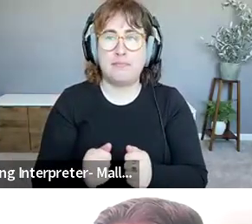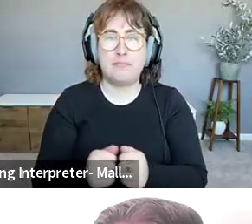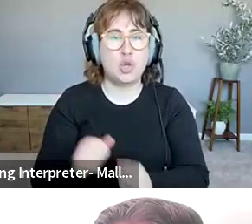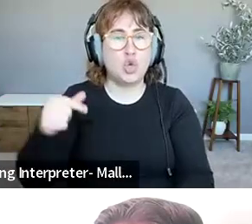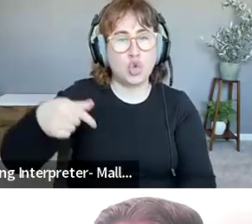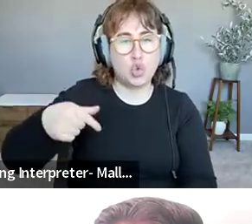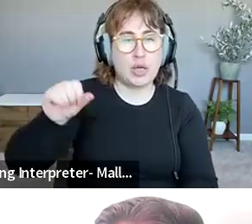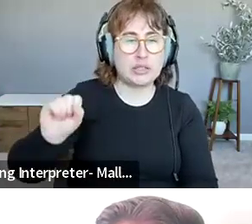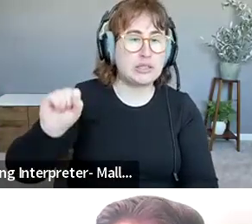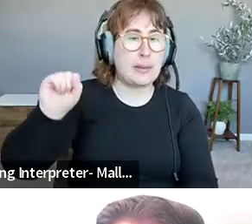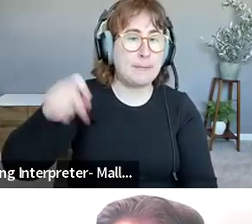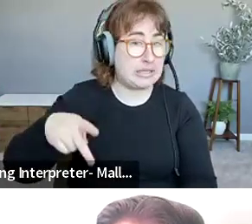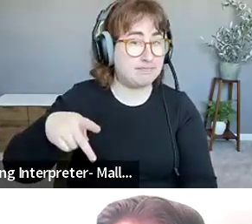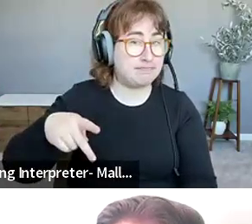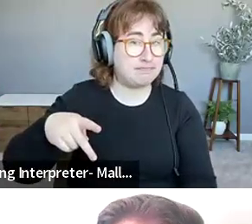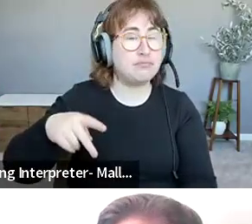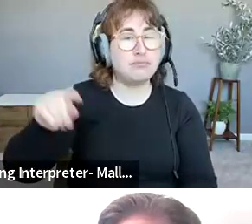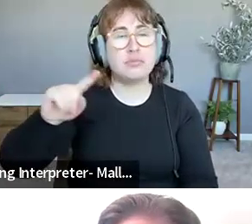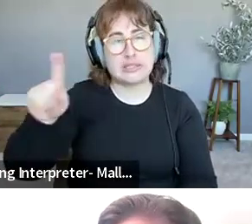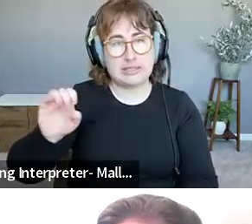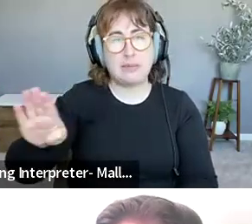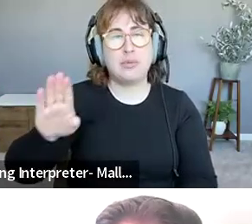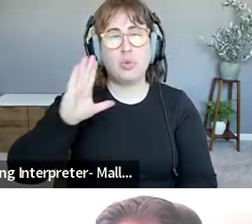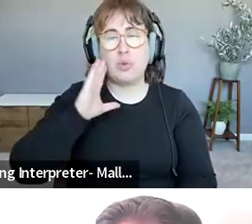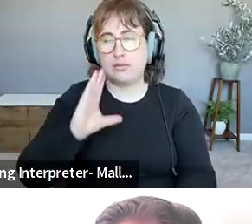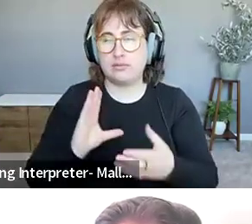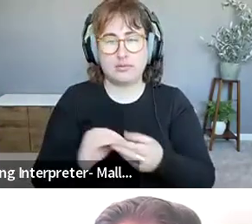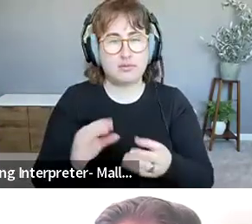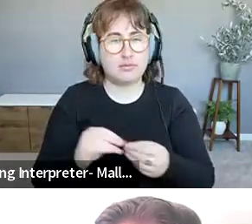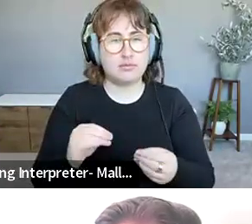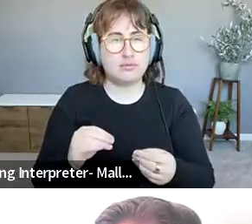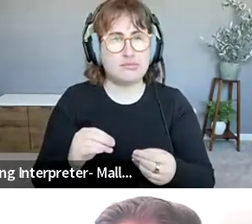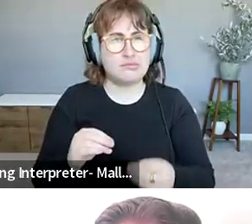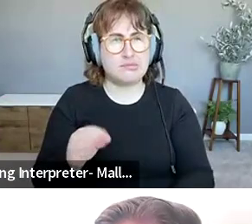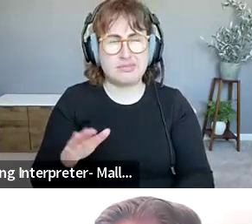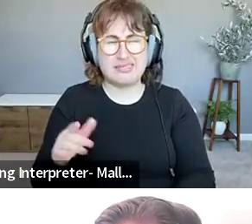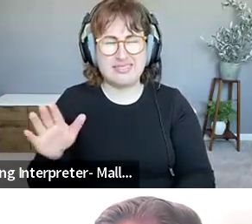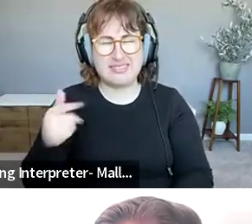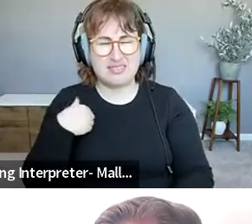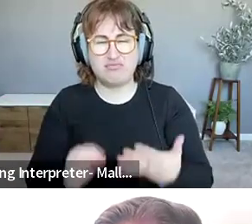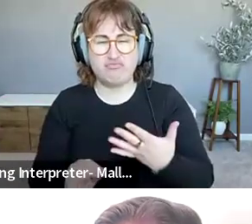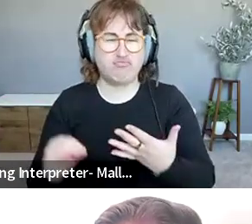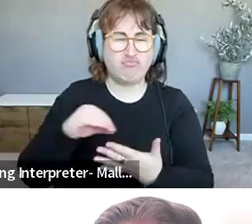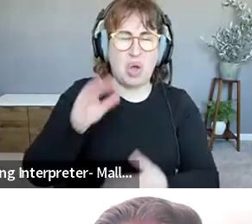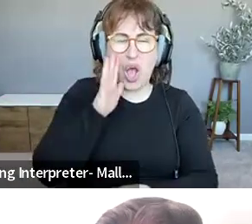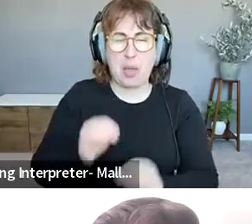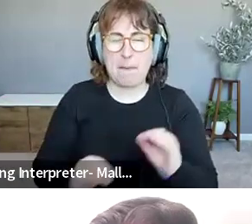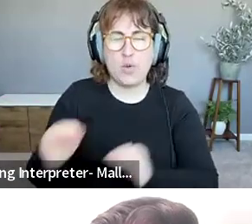QSP. So they will be on, oh gosh, we're going to move them up in the agenda. It'll be actually earlier than